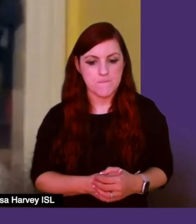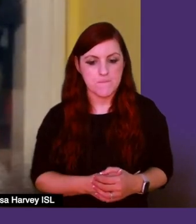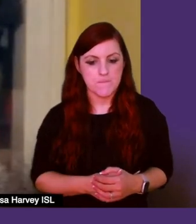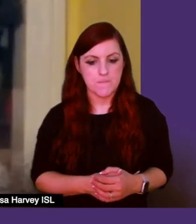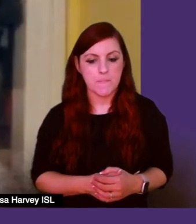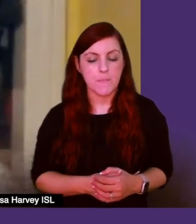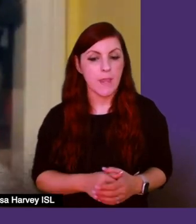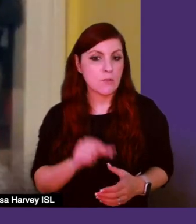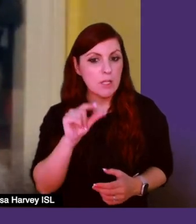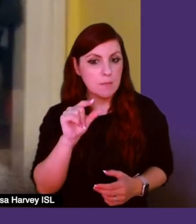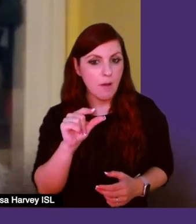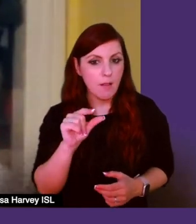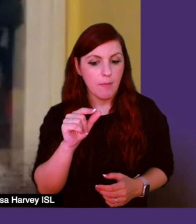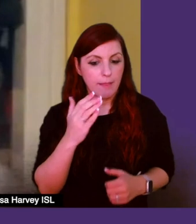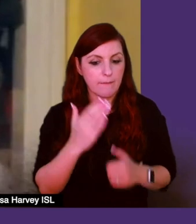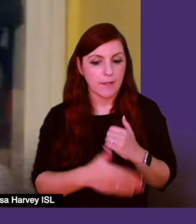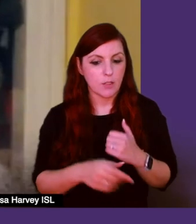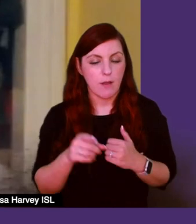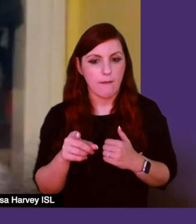Done a bit of